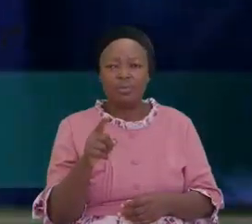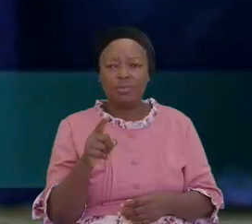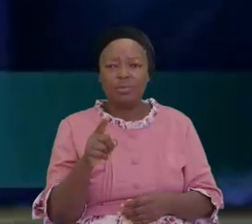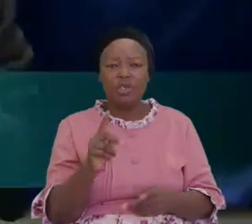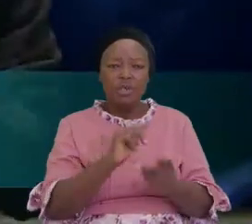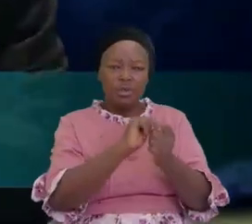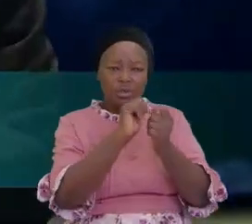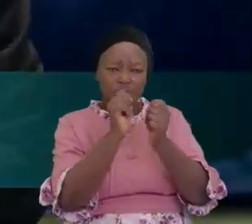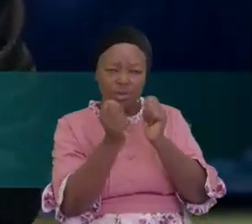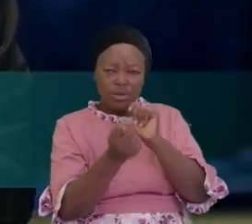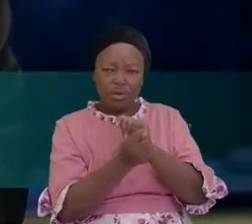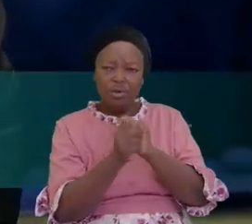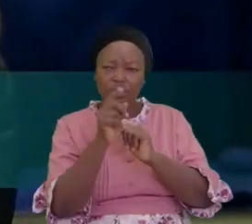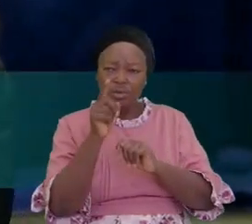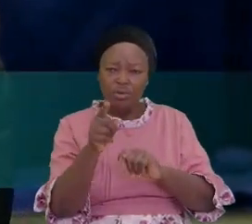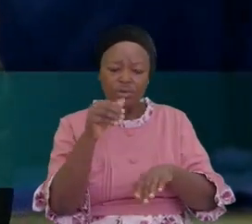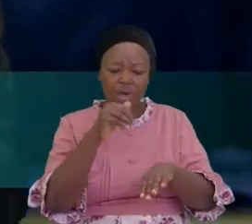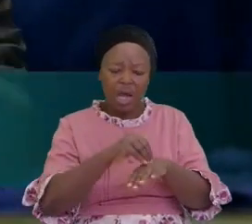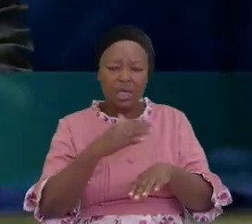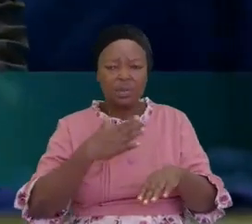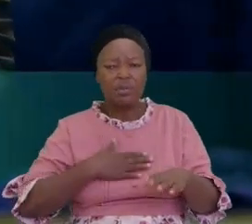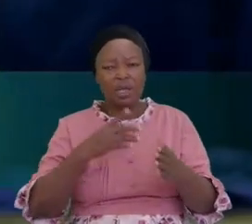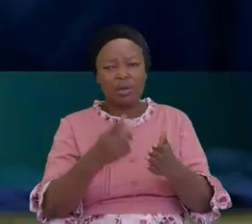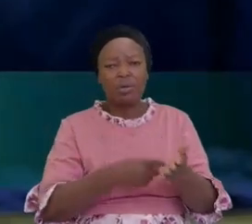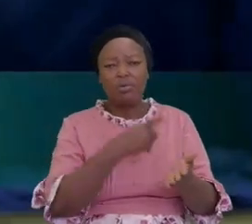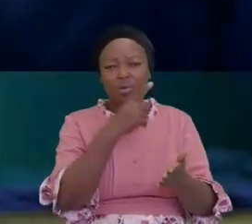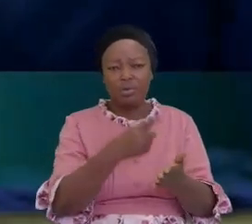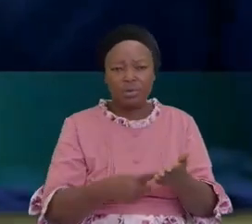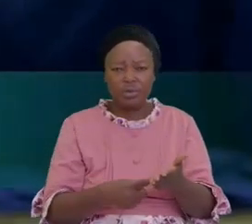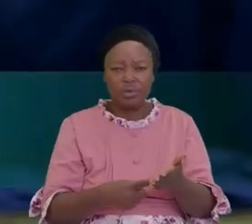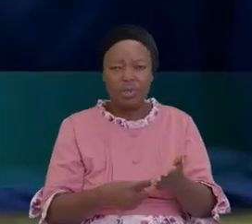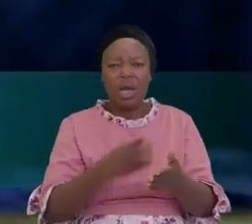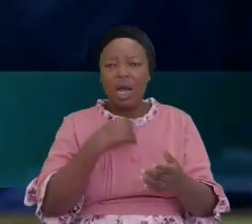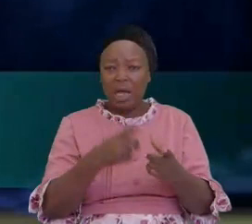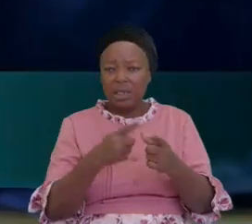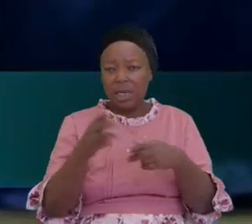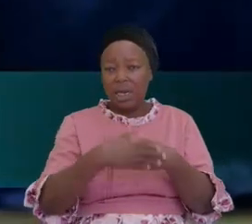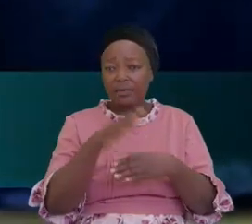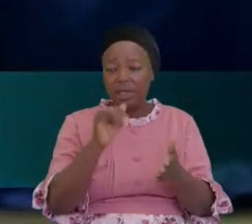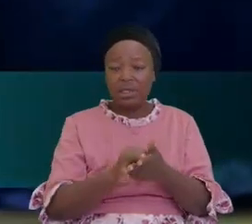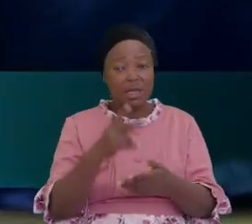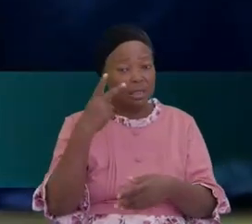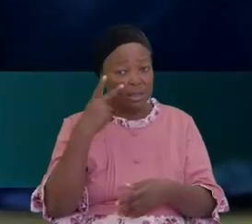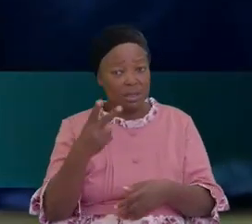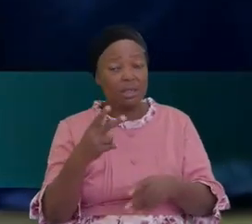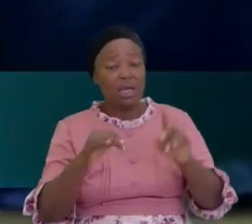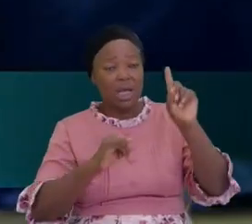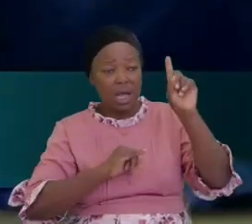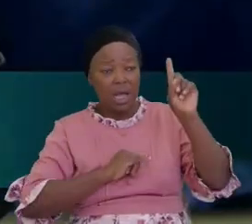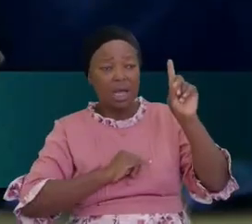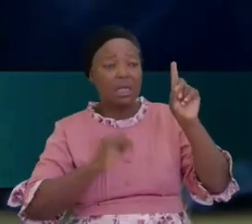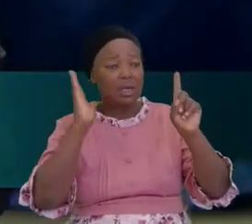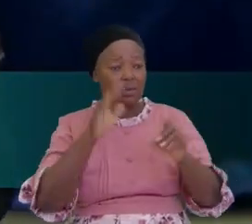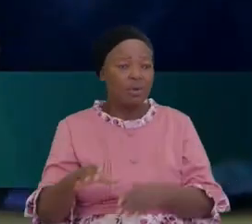Turn you at my correction. And then after that, behold, I will pour